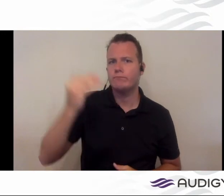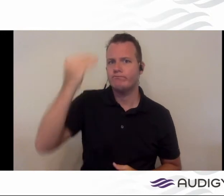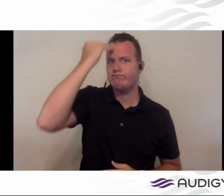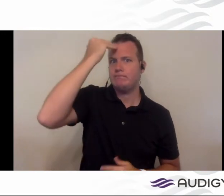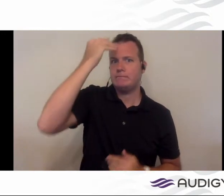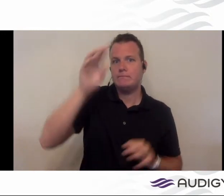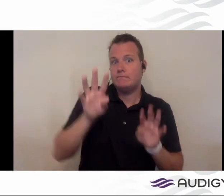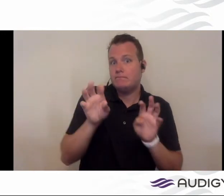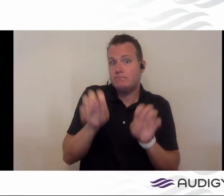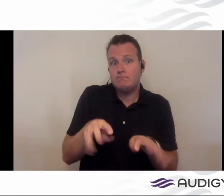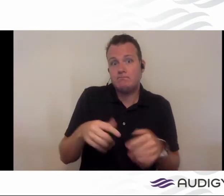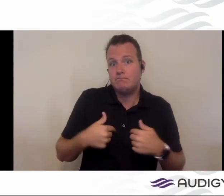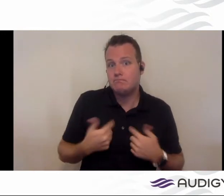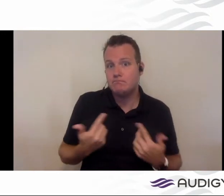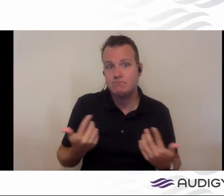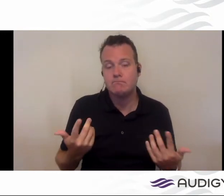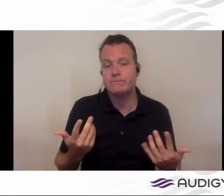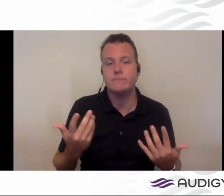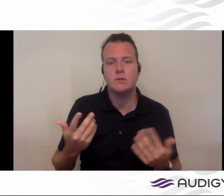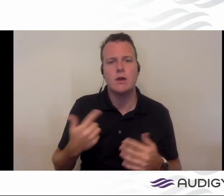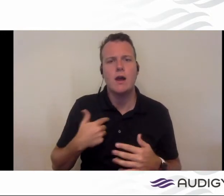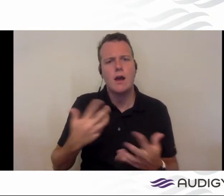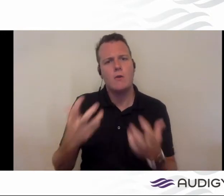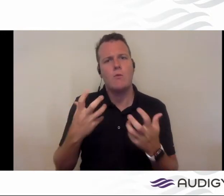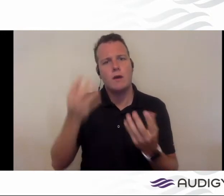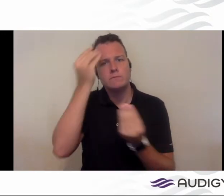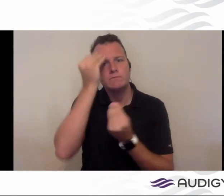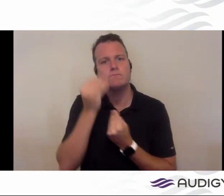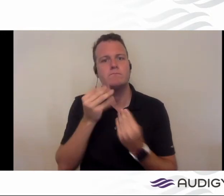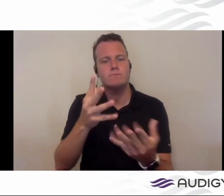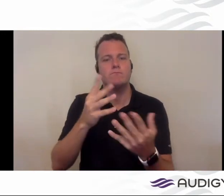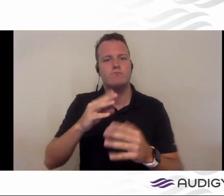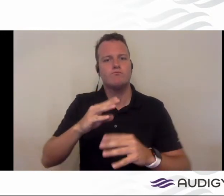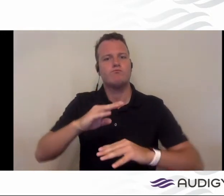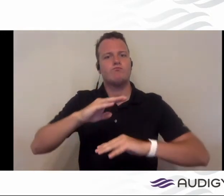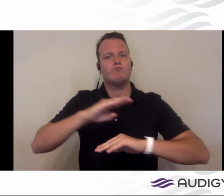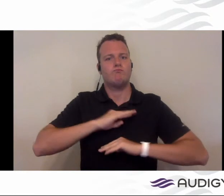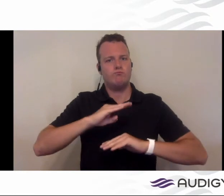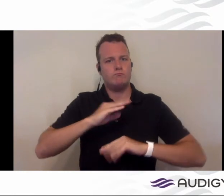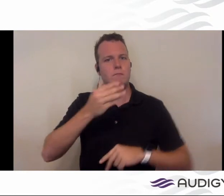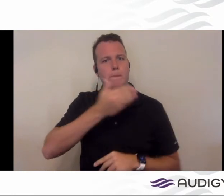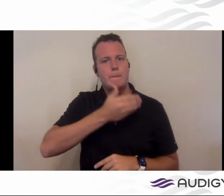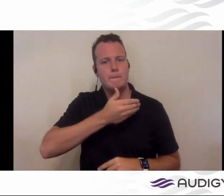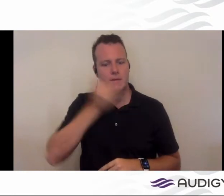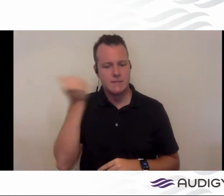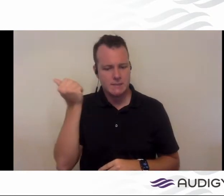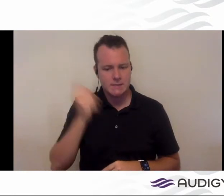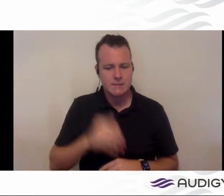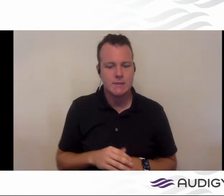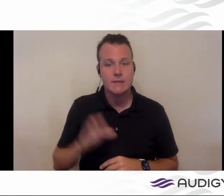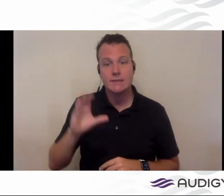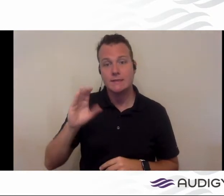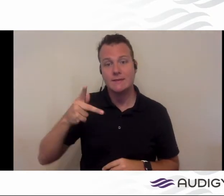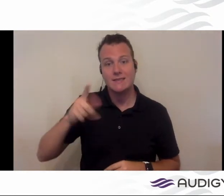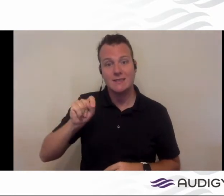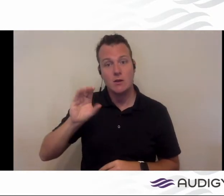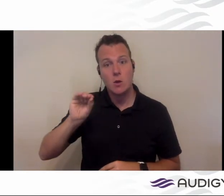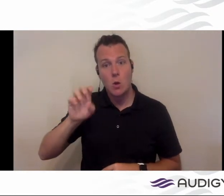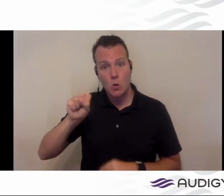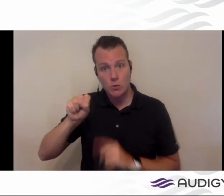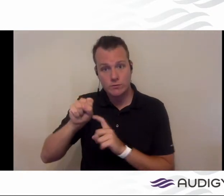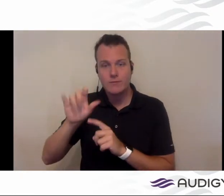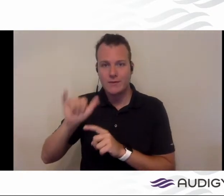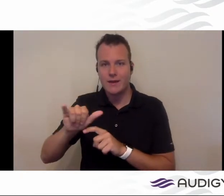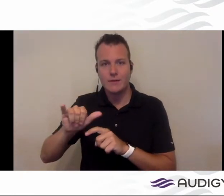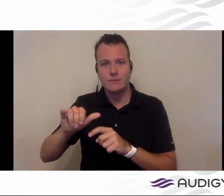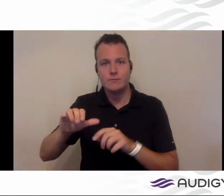make sure that you have a really good background as best as we can. When we talk about the CPT codes, which are the